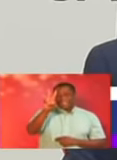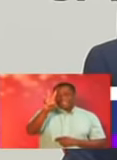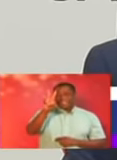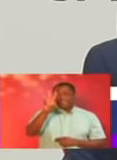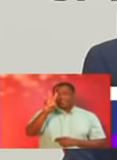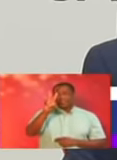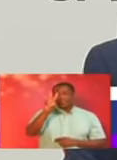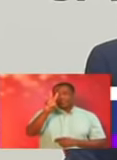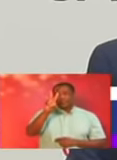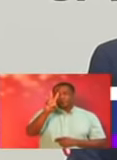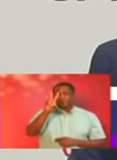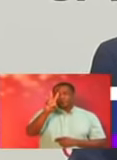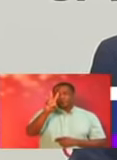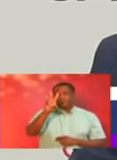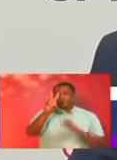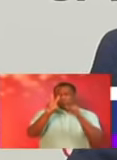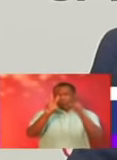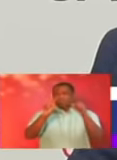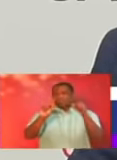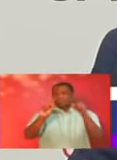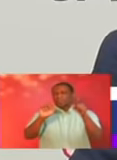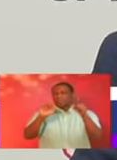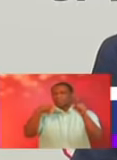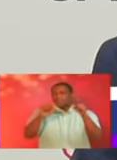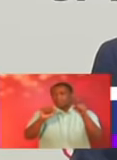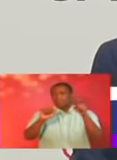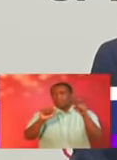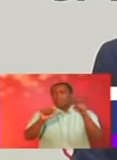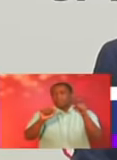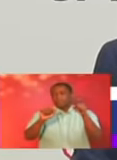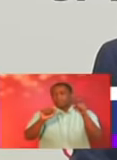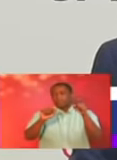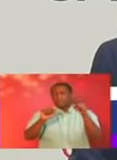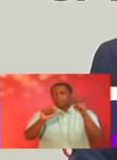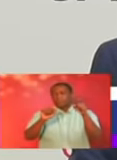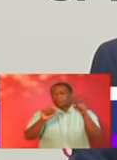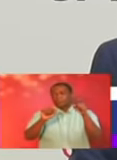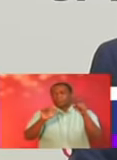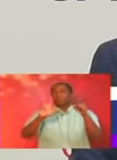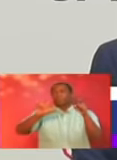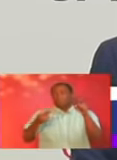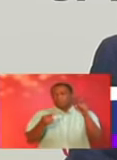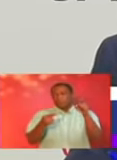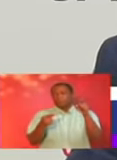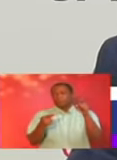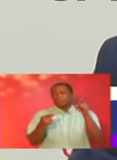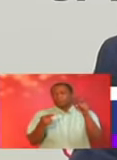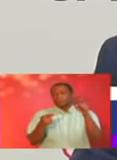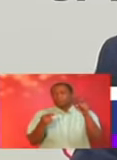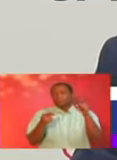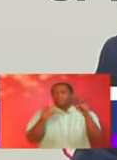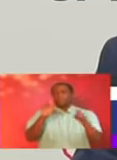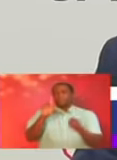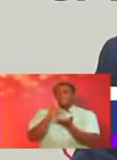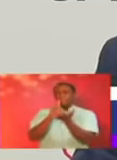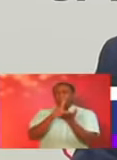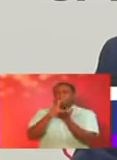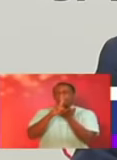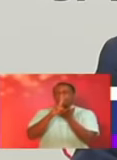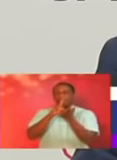The Napa site, which is run by the Chamber of Commerce and AmCham, 3,000, Diwali Nagar